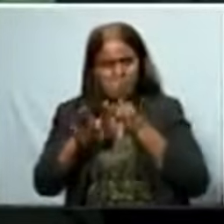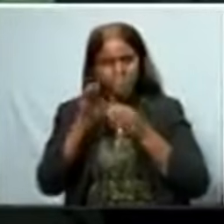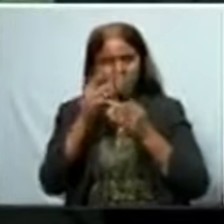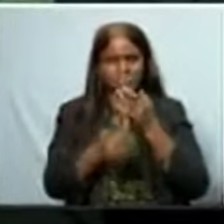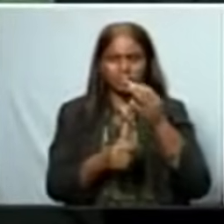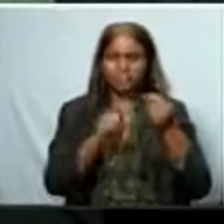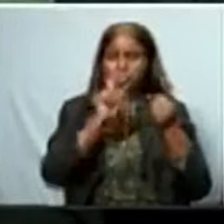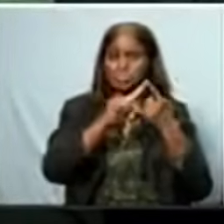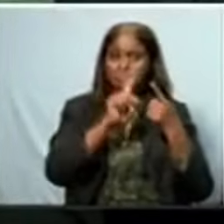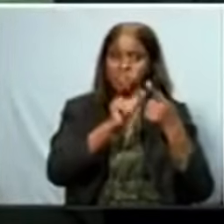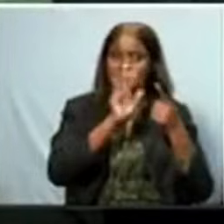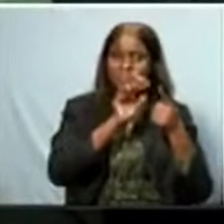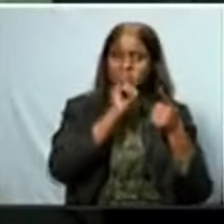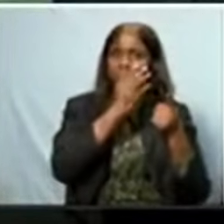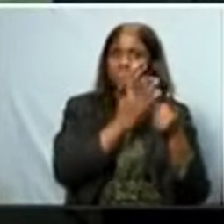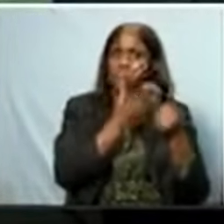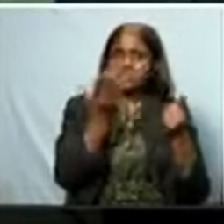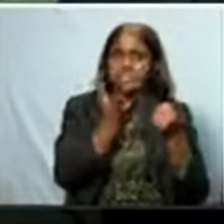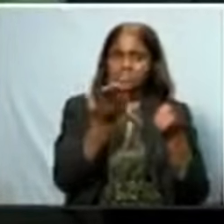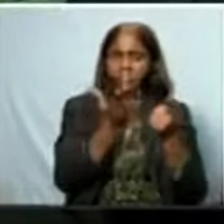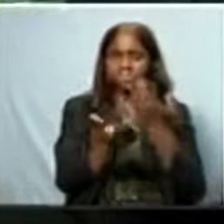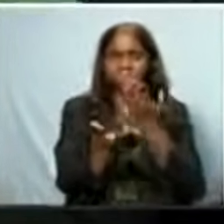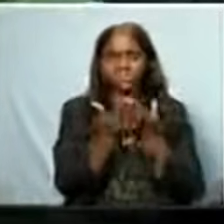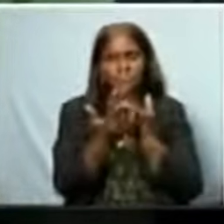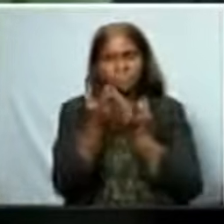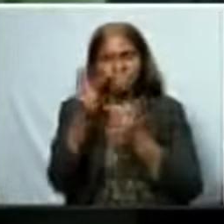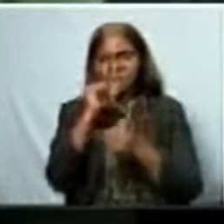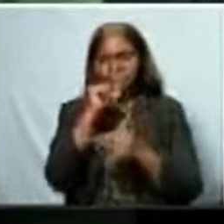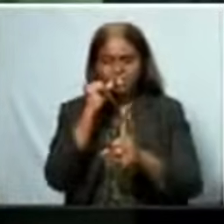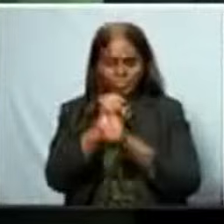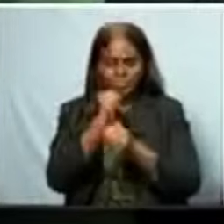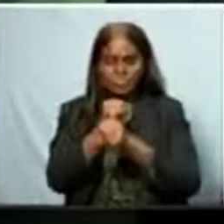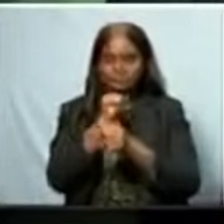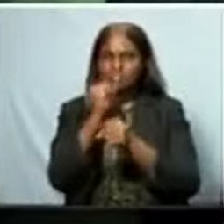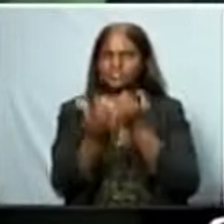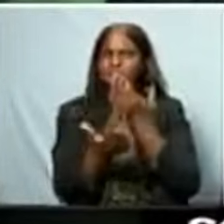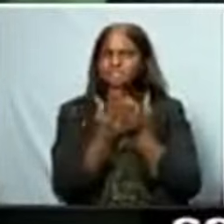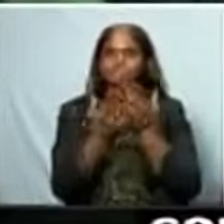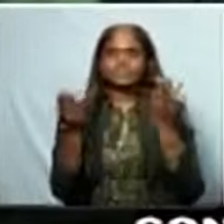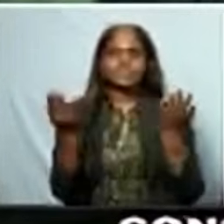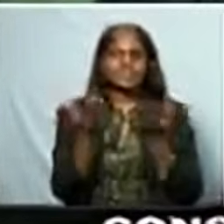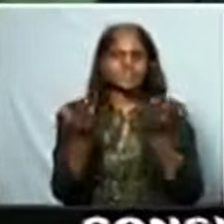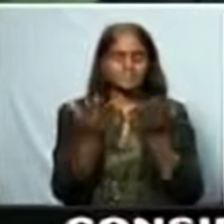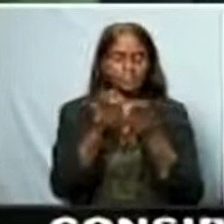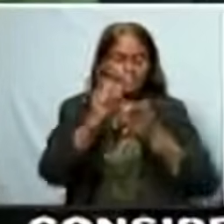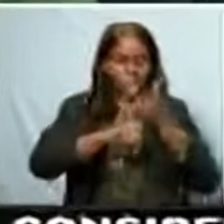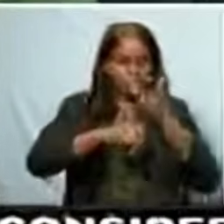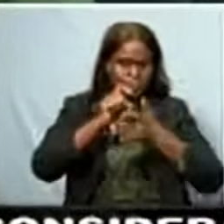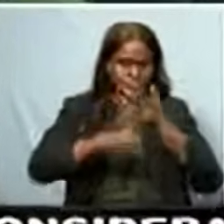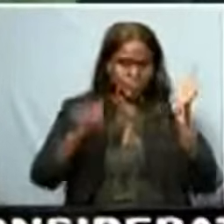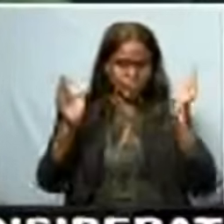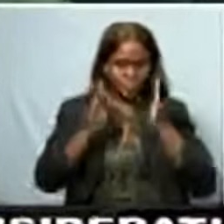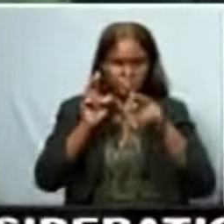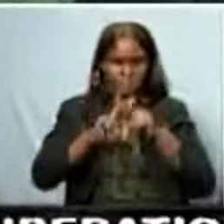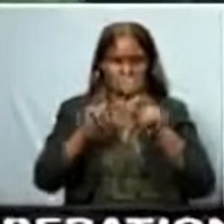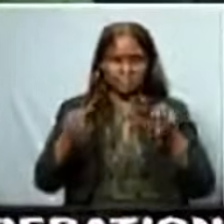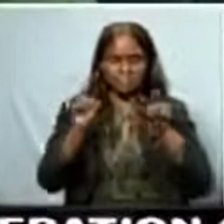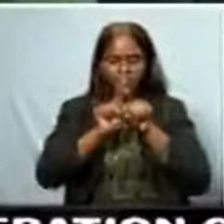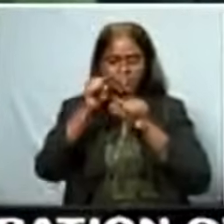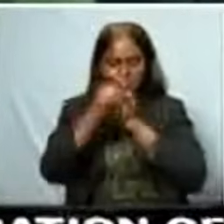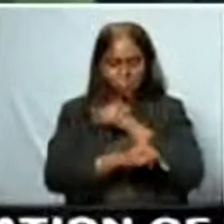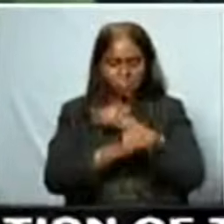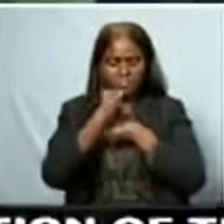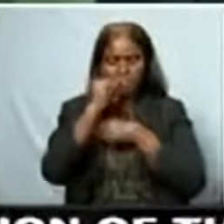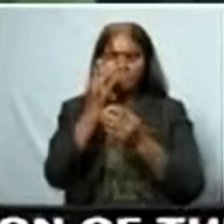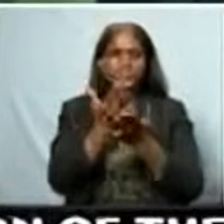one, appendices are not there. Appendix 1, scope of works, not attached. Price summary, Chair, and details not